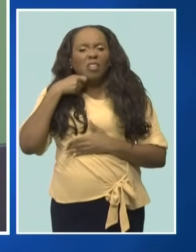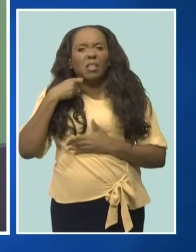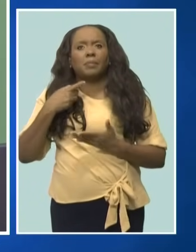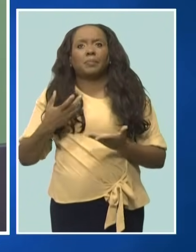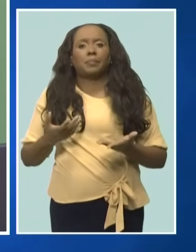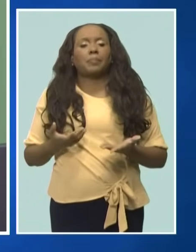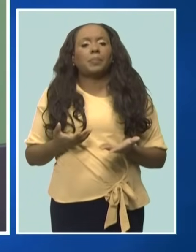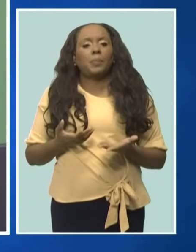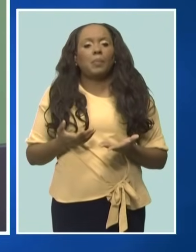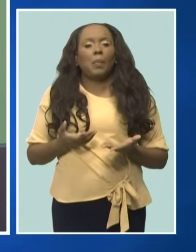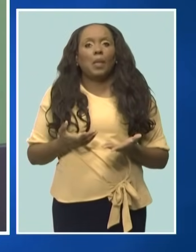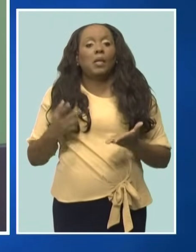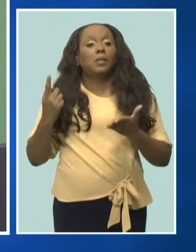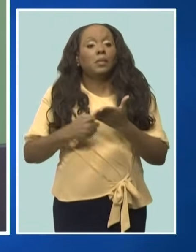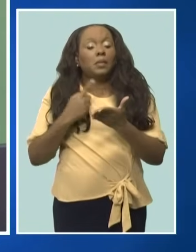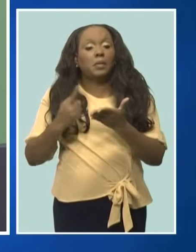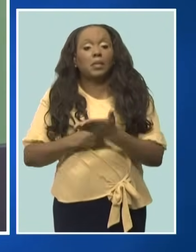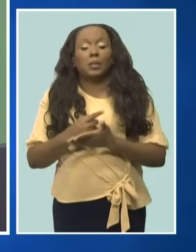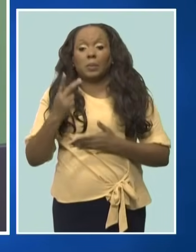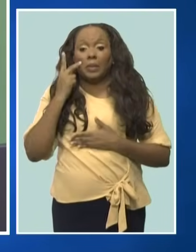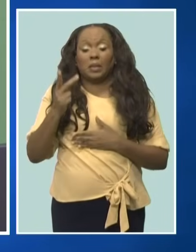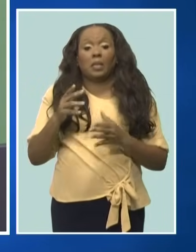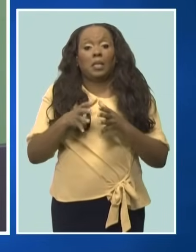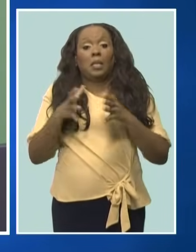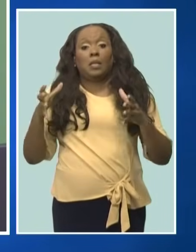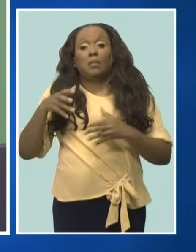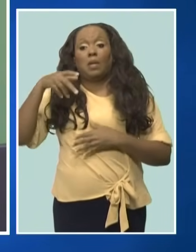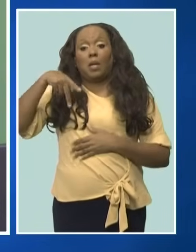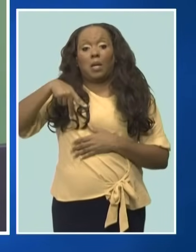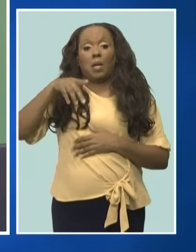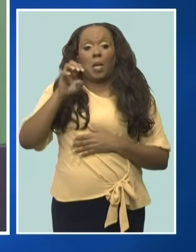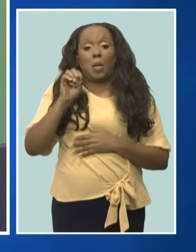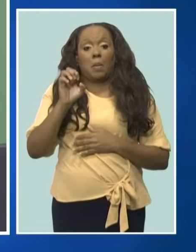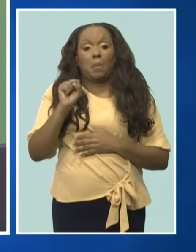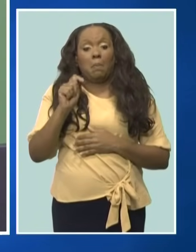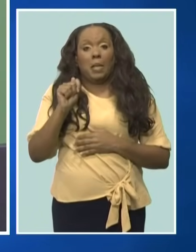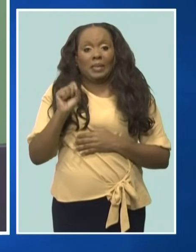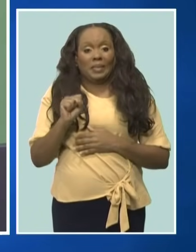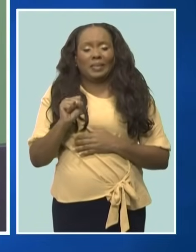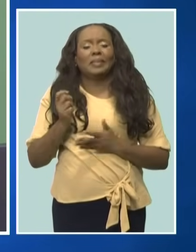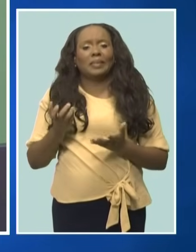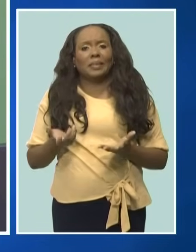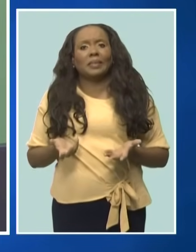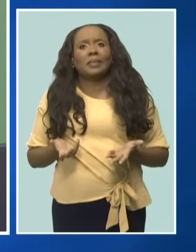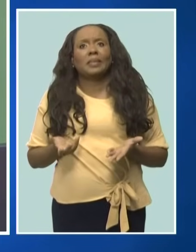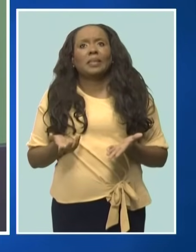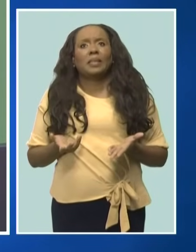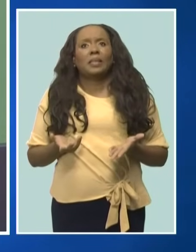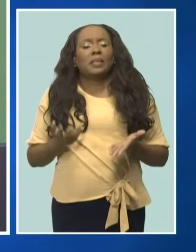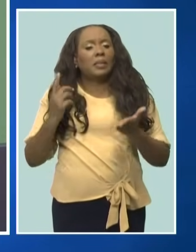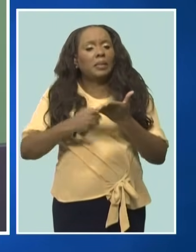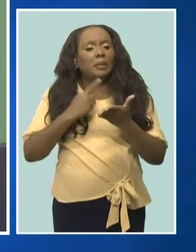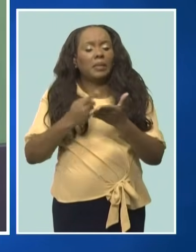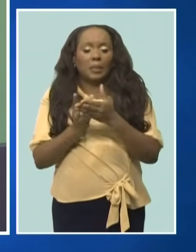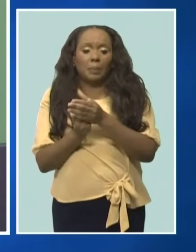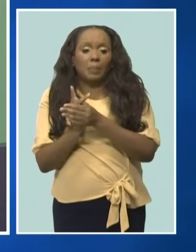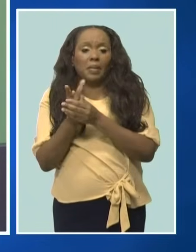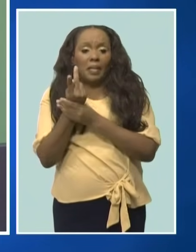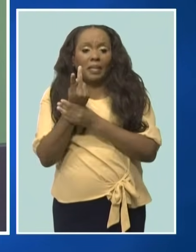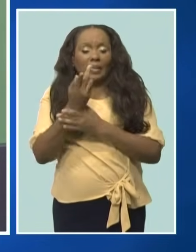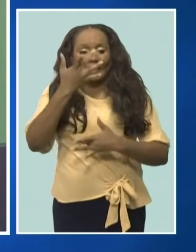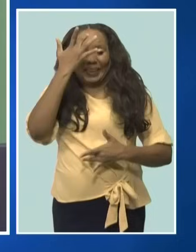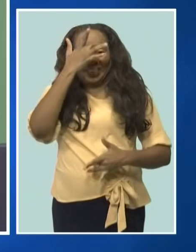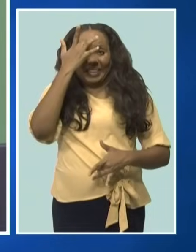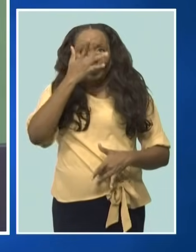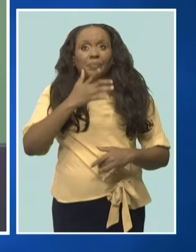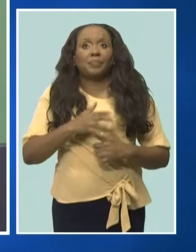pests that we are not accustomed to. And in some instances, we may get some plant diseases as well.